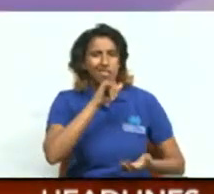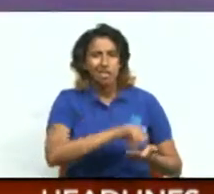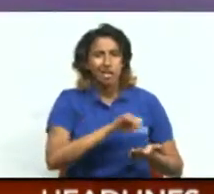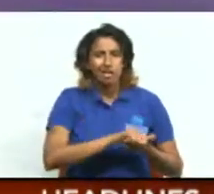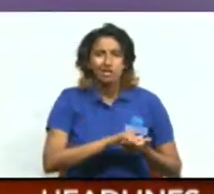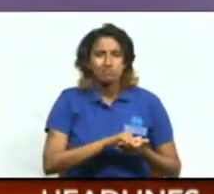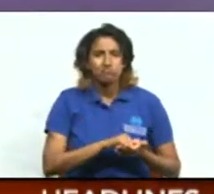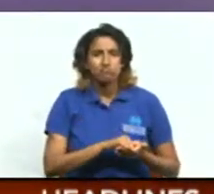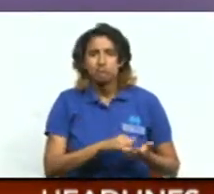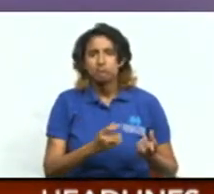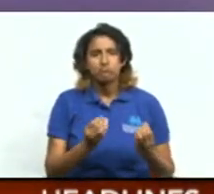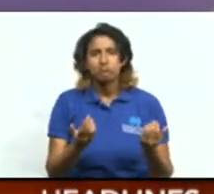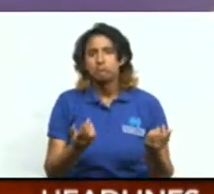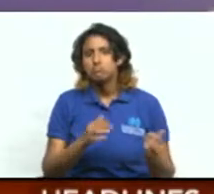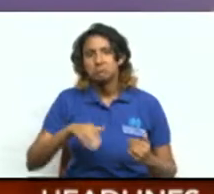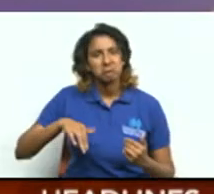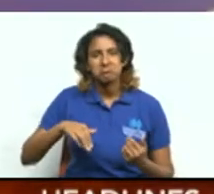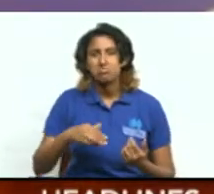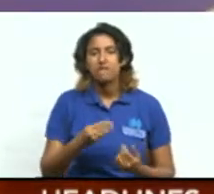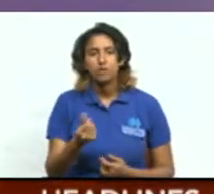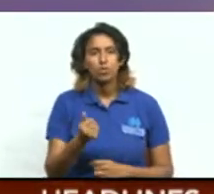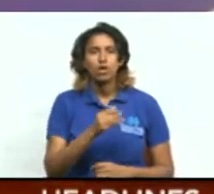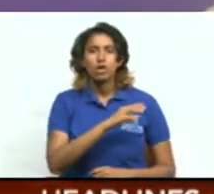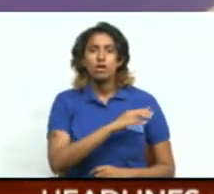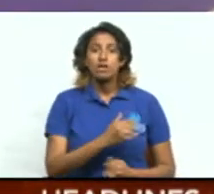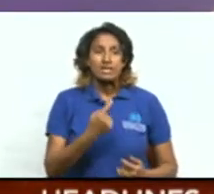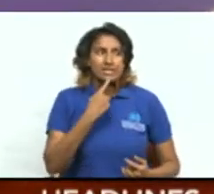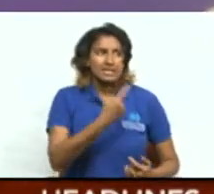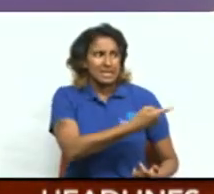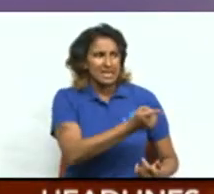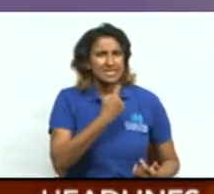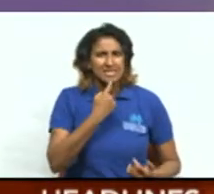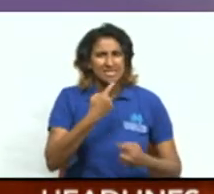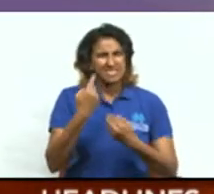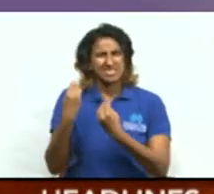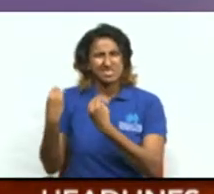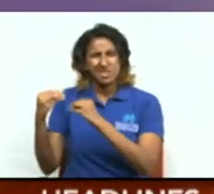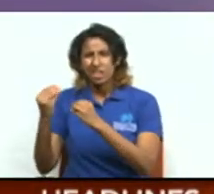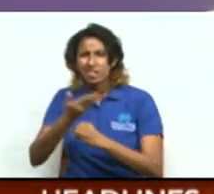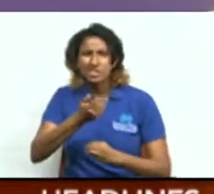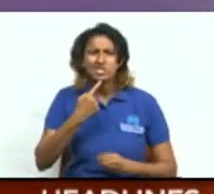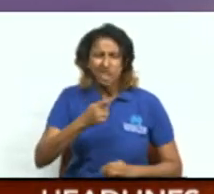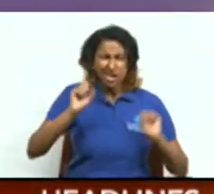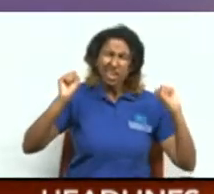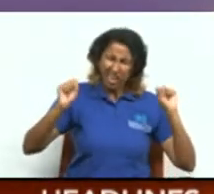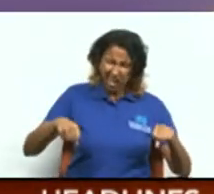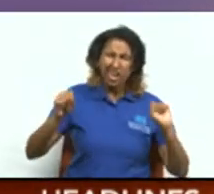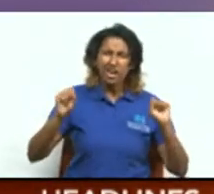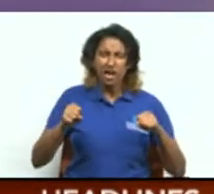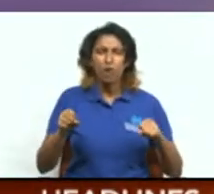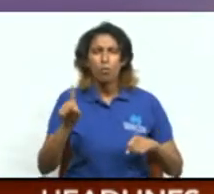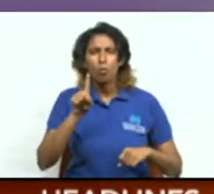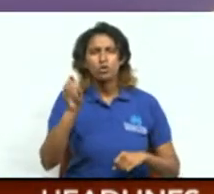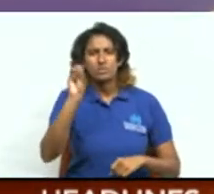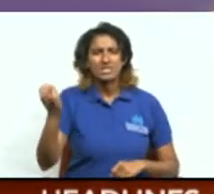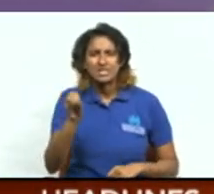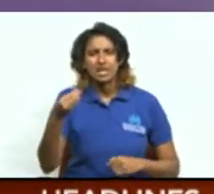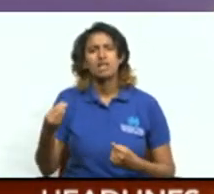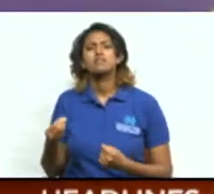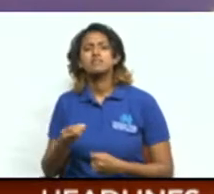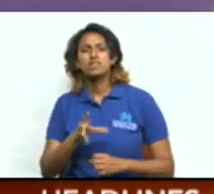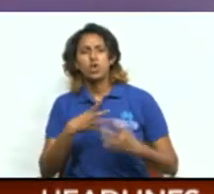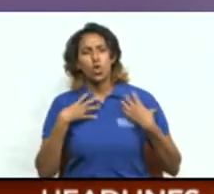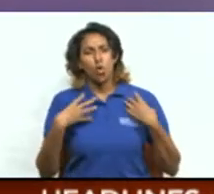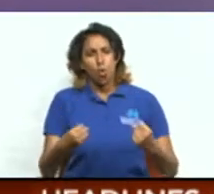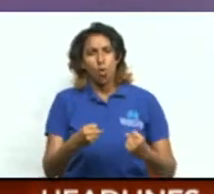The charlatans that are selling snake oil and claiming that they can cure and cure and cure, they have to be stopped. We see it all the